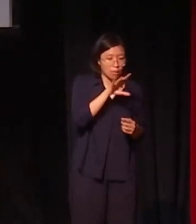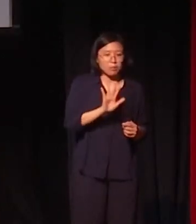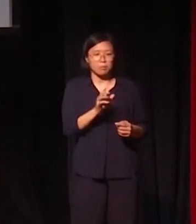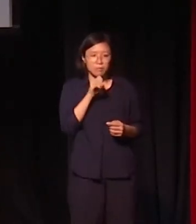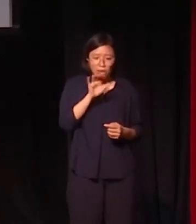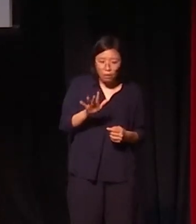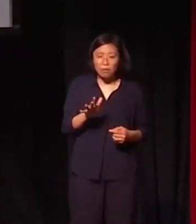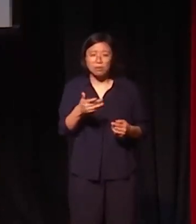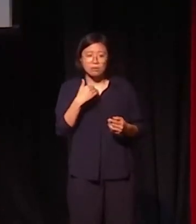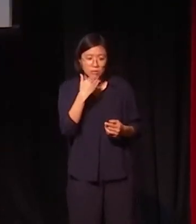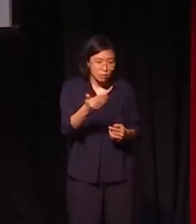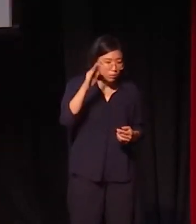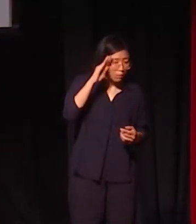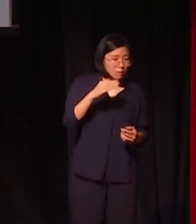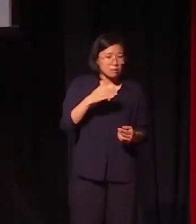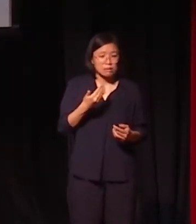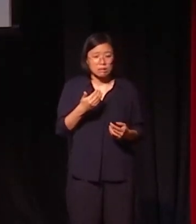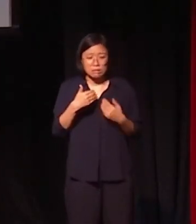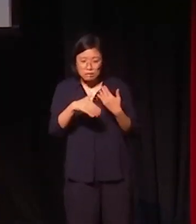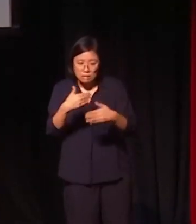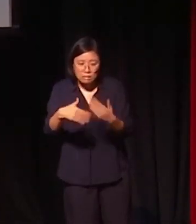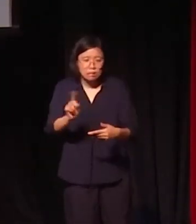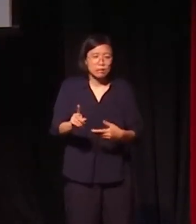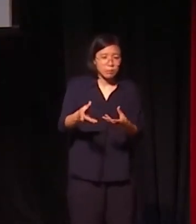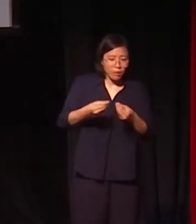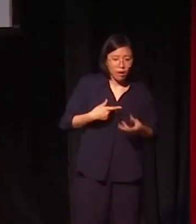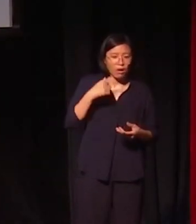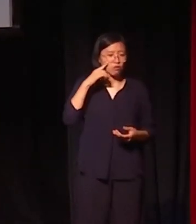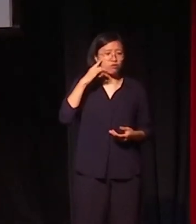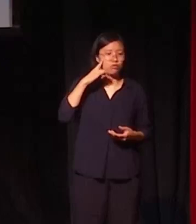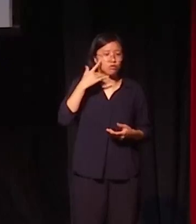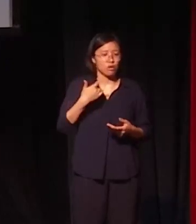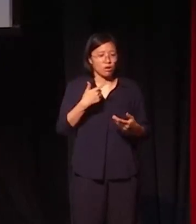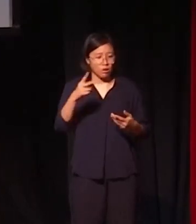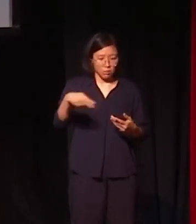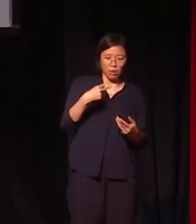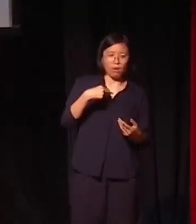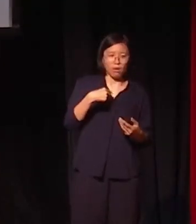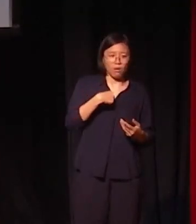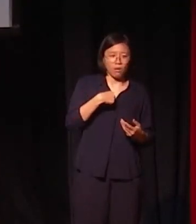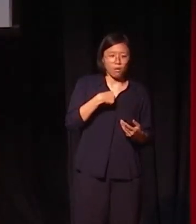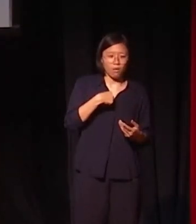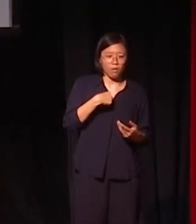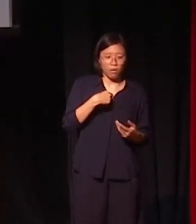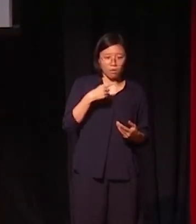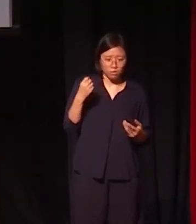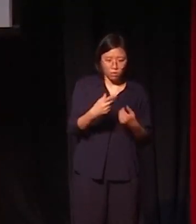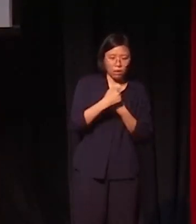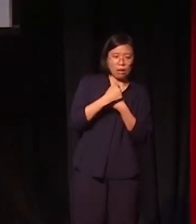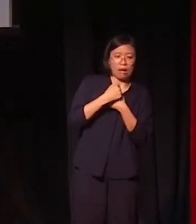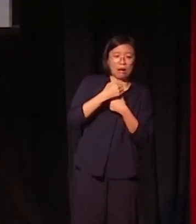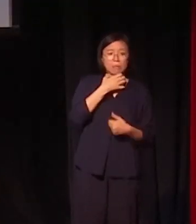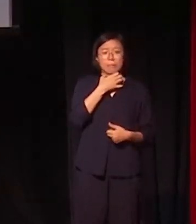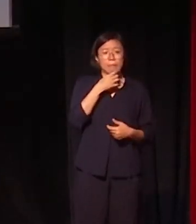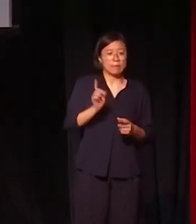domestic abuse because their interpreter might actually know their husband or their partner well in another context. So we were able